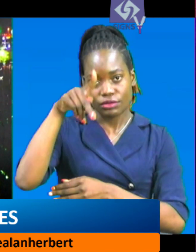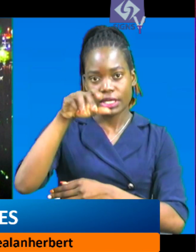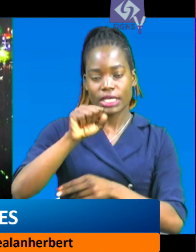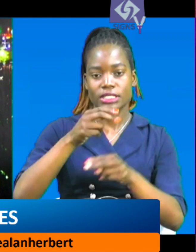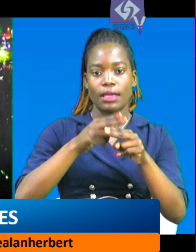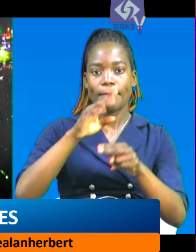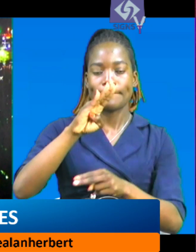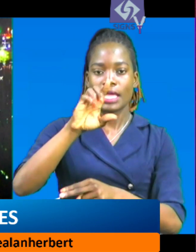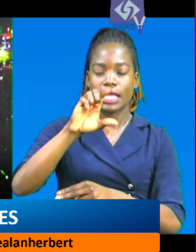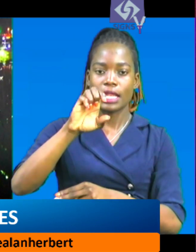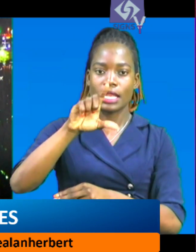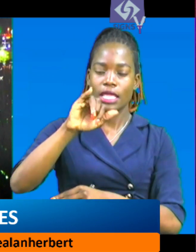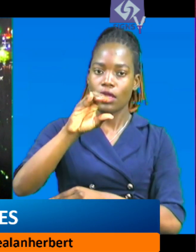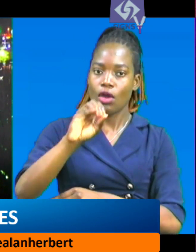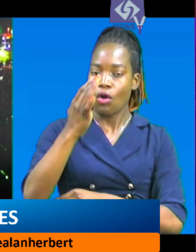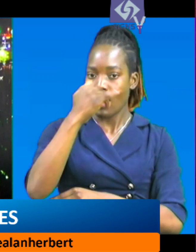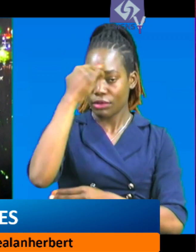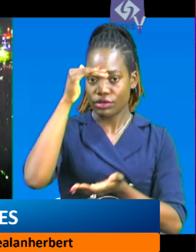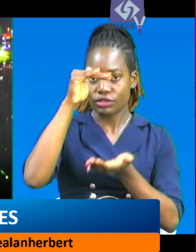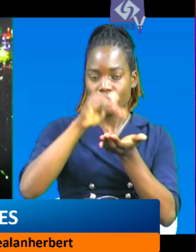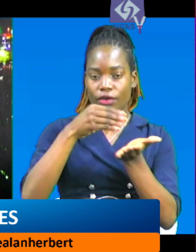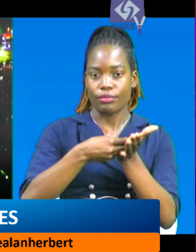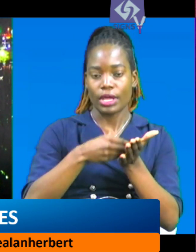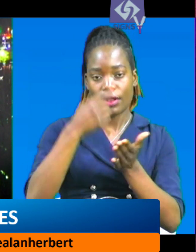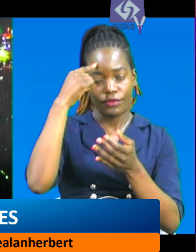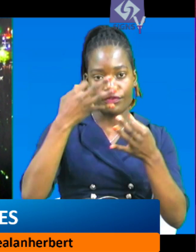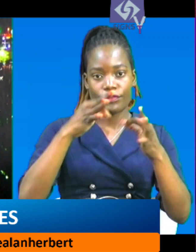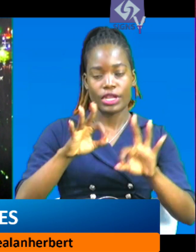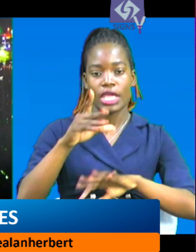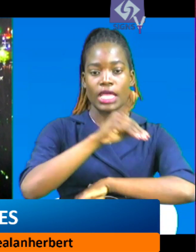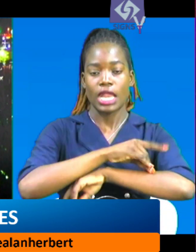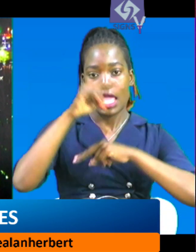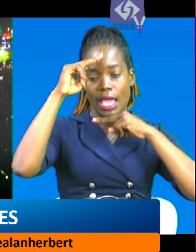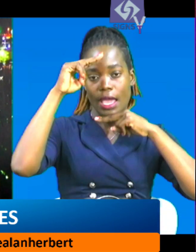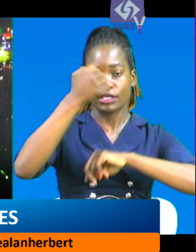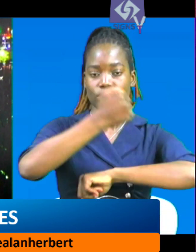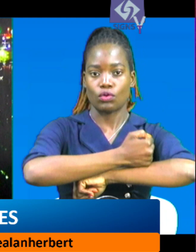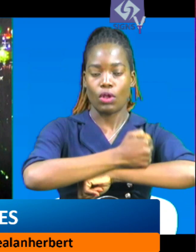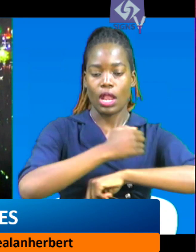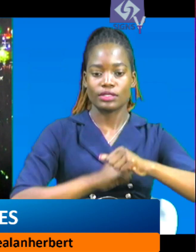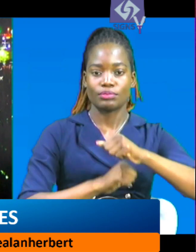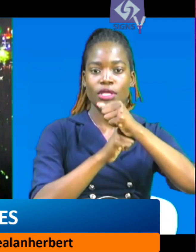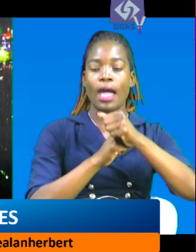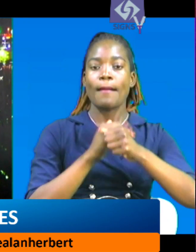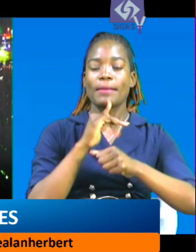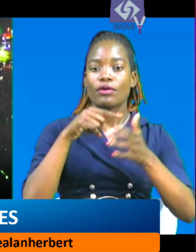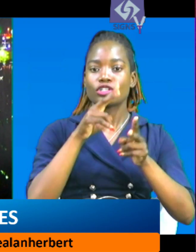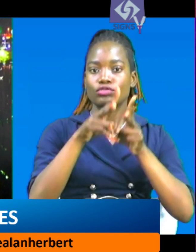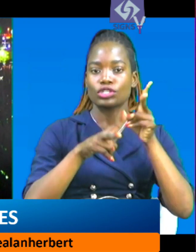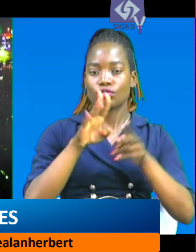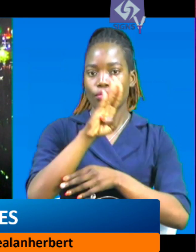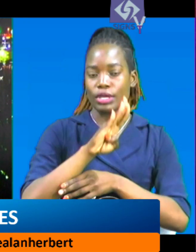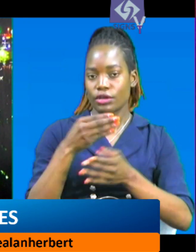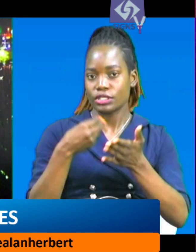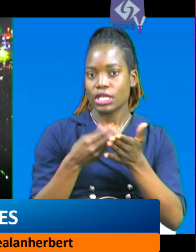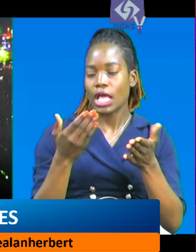is occasioned by the reduction of funding for the free day secondary school capitation by 22 billion shillings